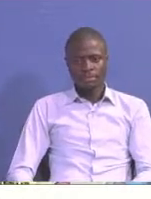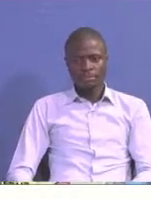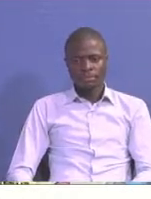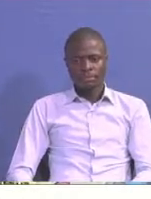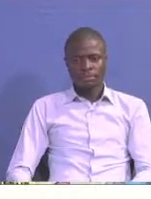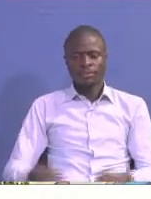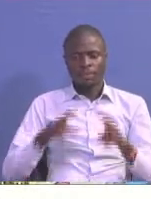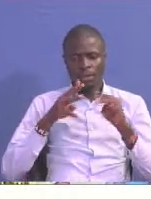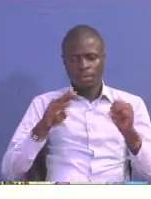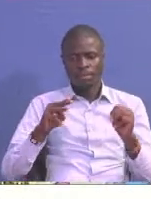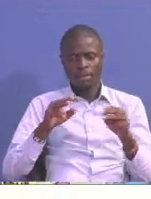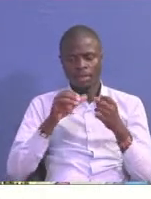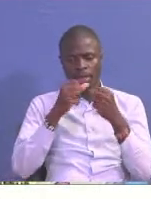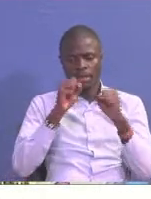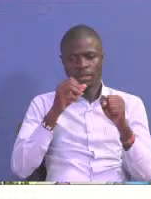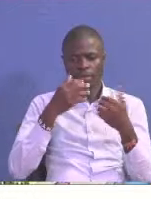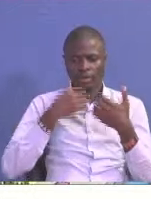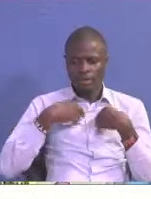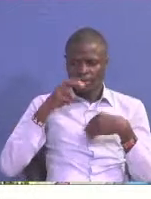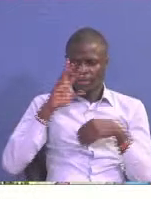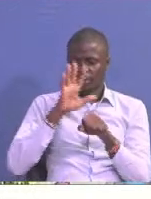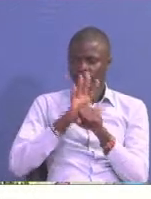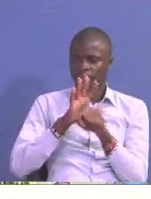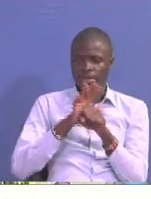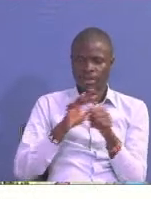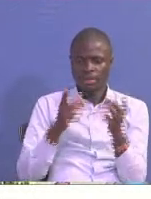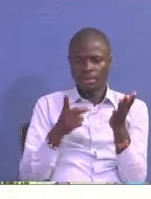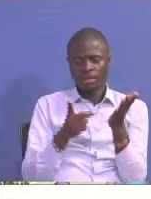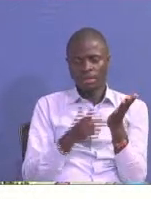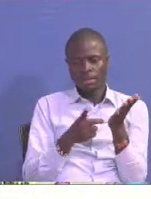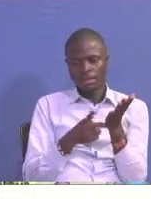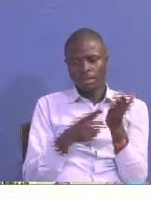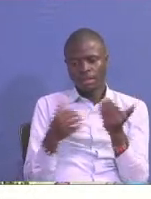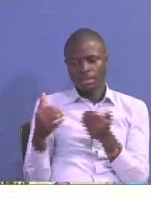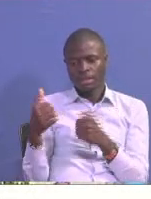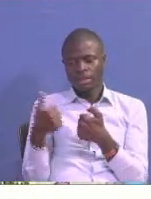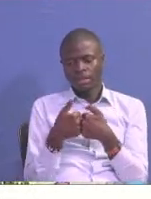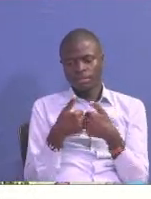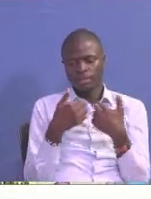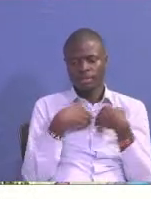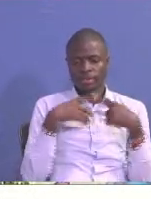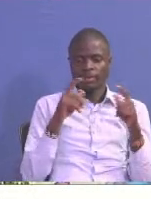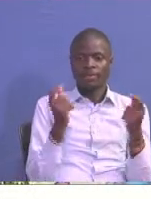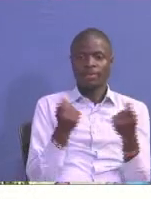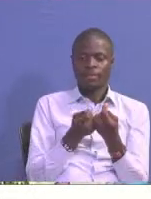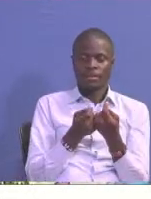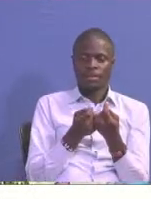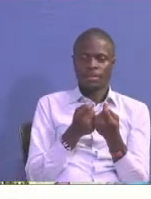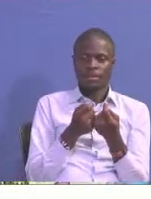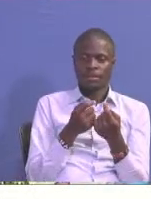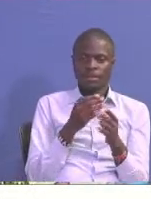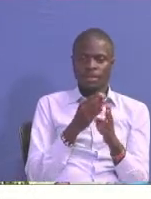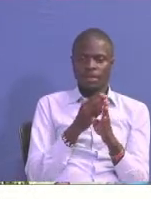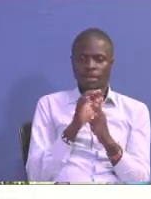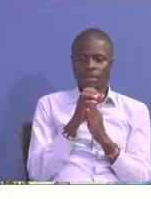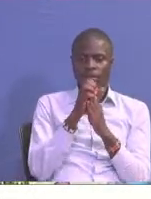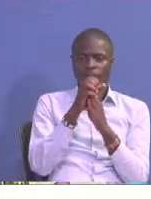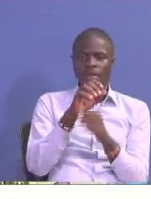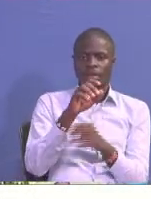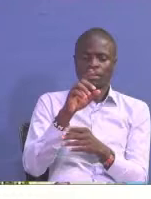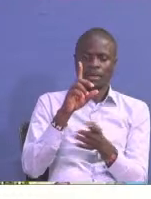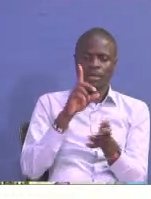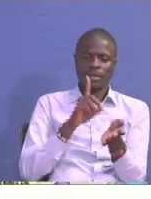Media and security. You have seen a lot of digital stuff happening, and there is a team behind this, of course, led by Director